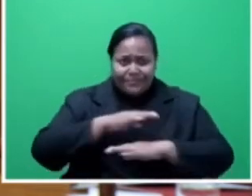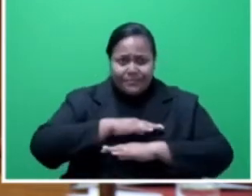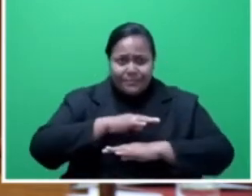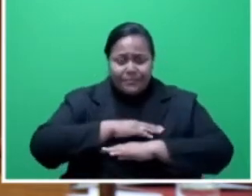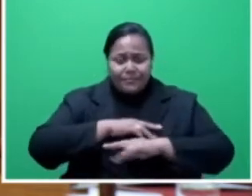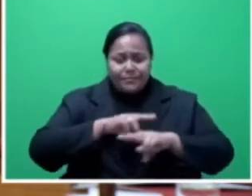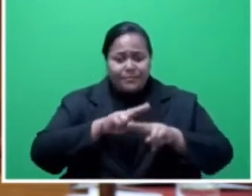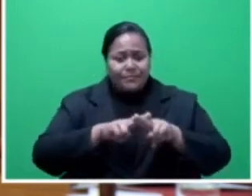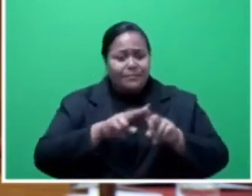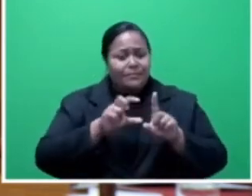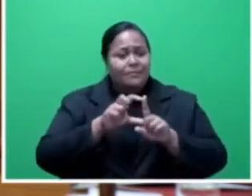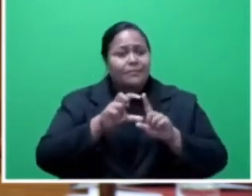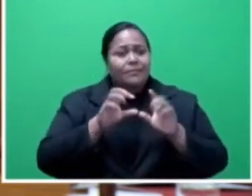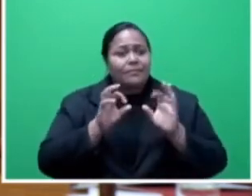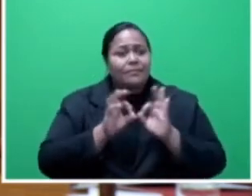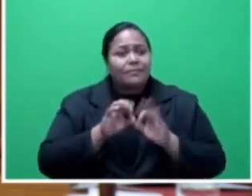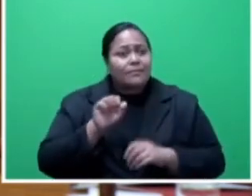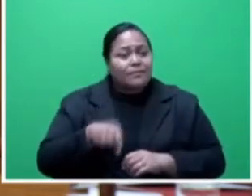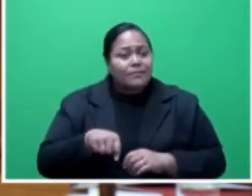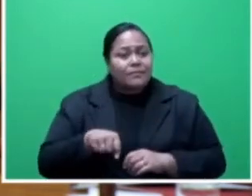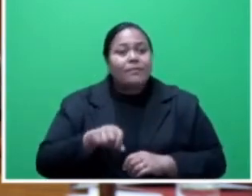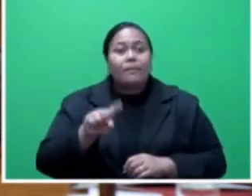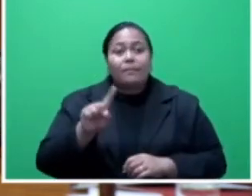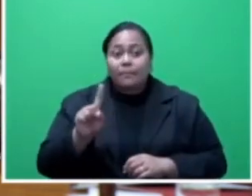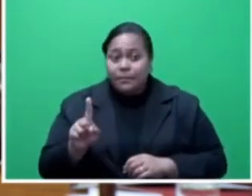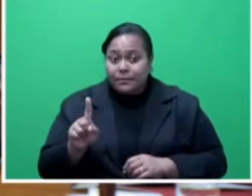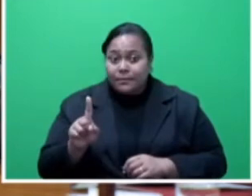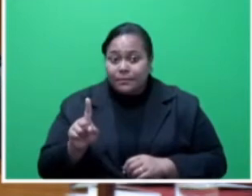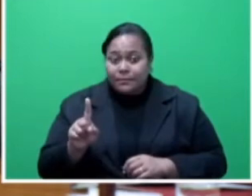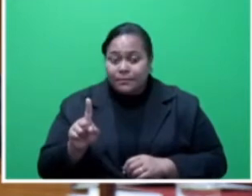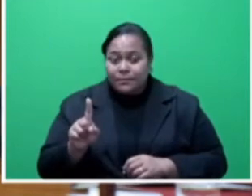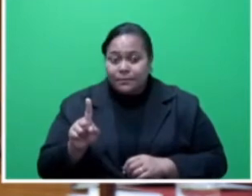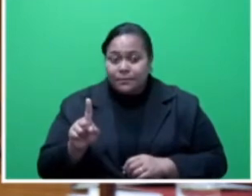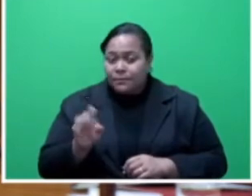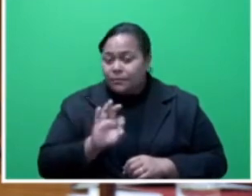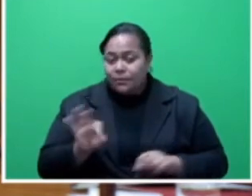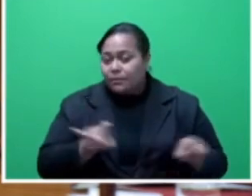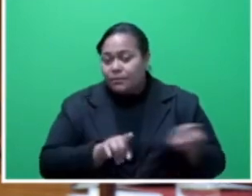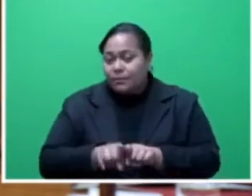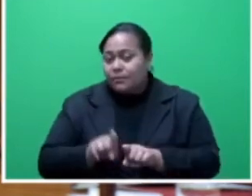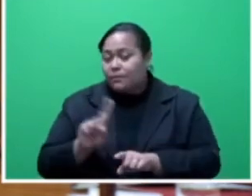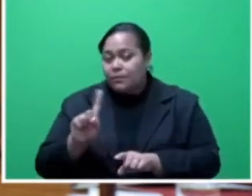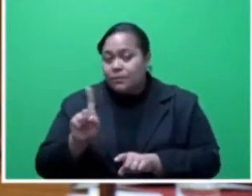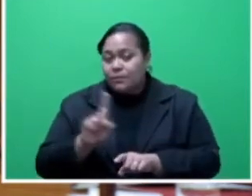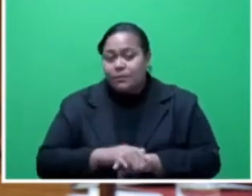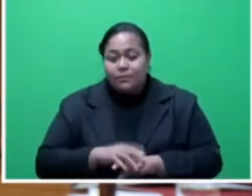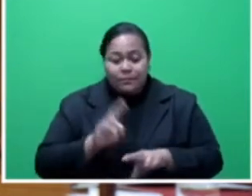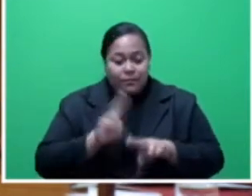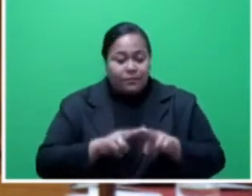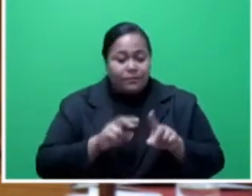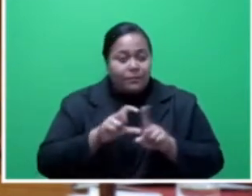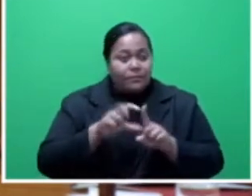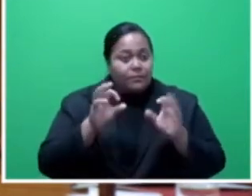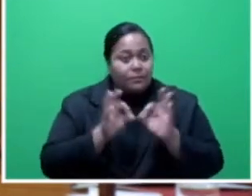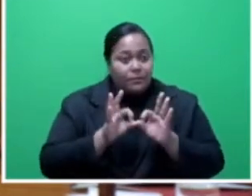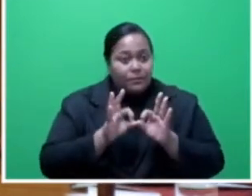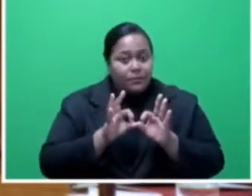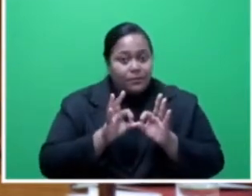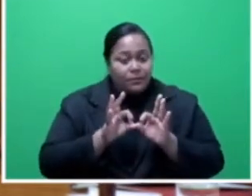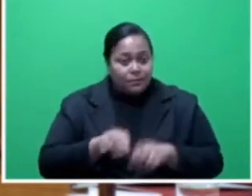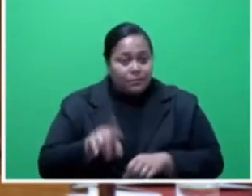of the Fiji Development Bank. But that does not mean that the Fiji Development Bank did very